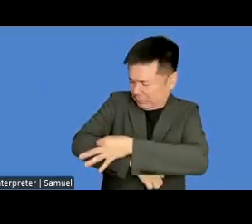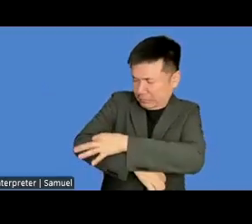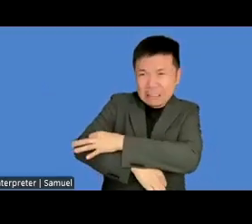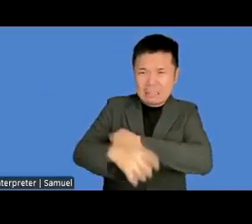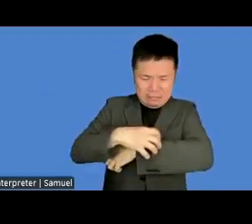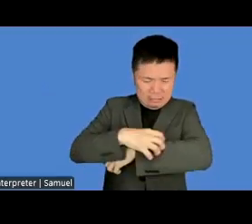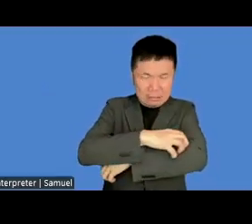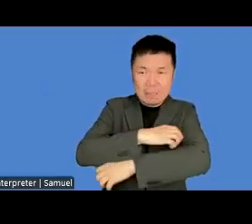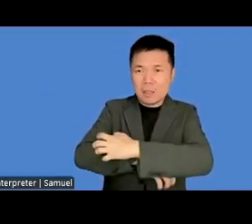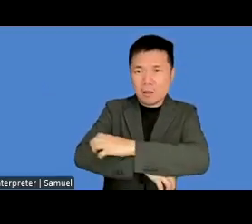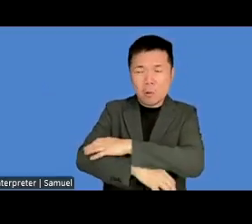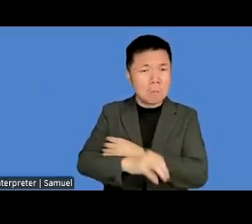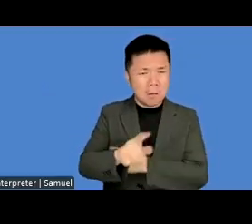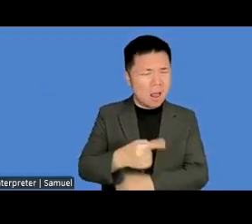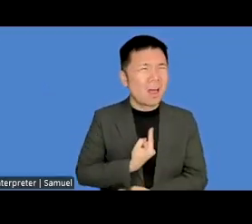told us about this.